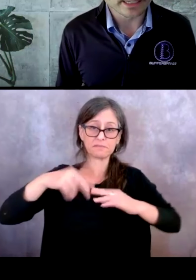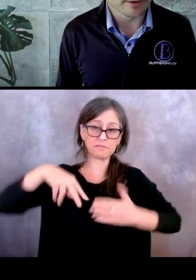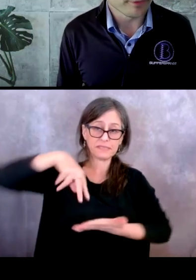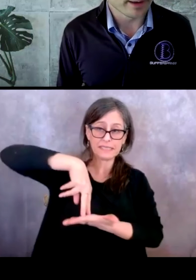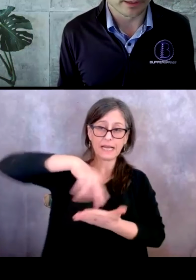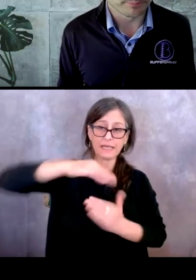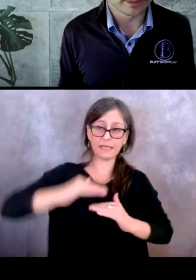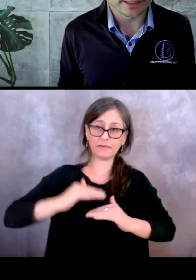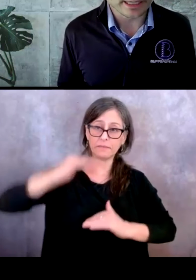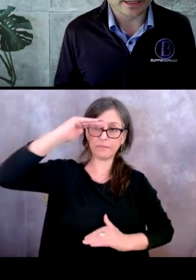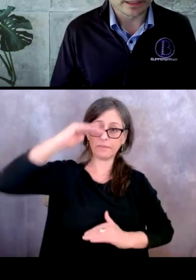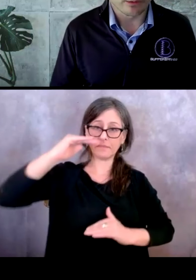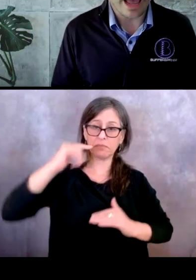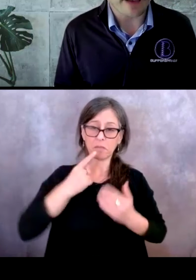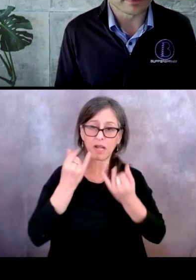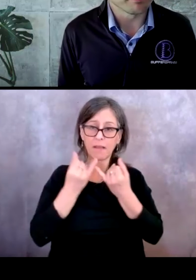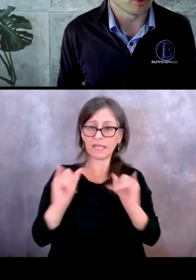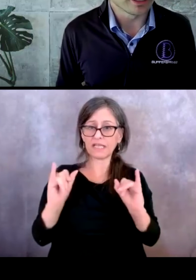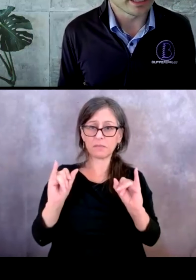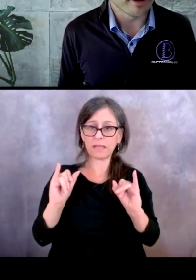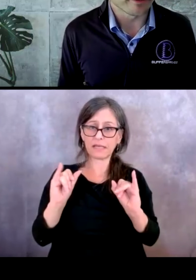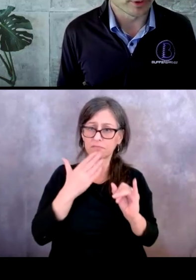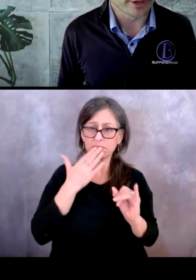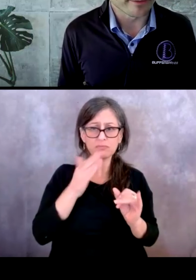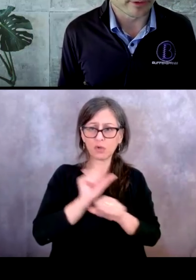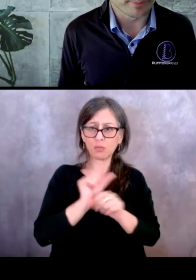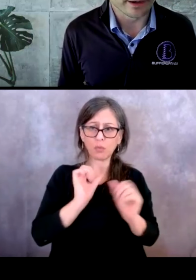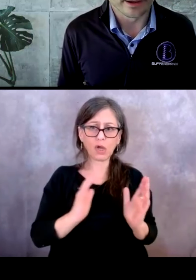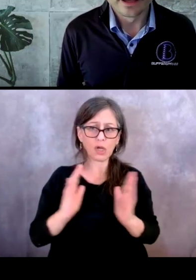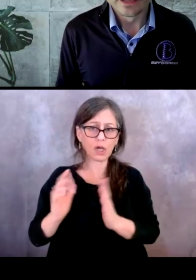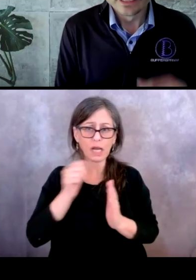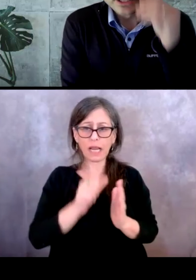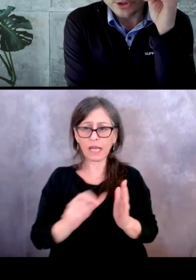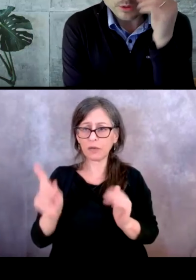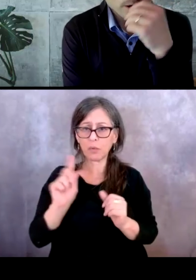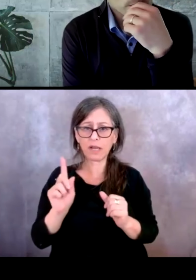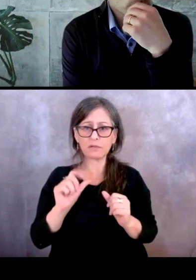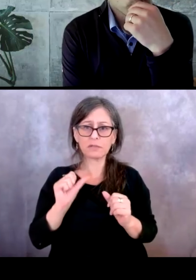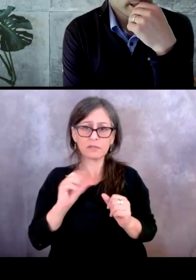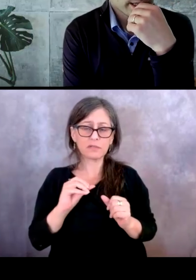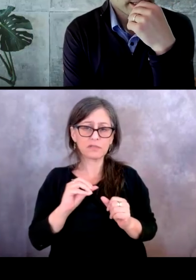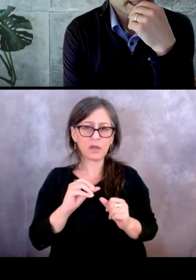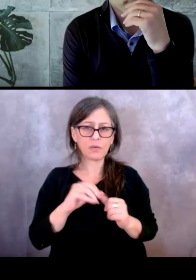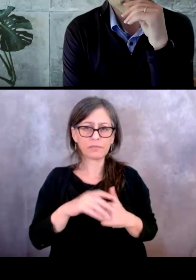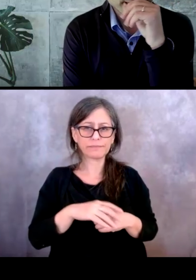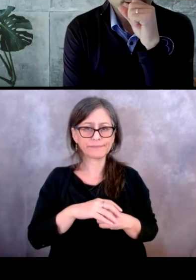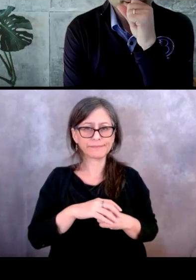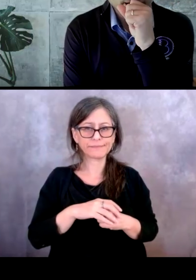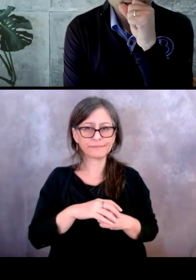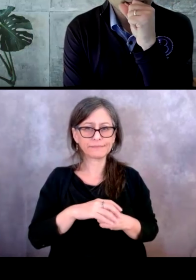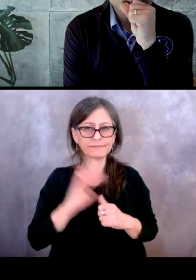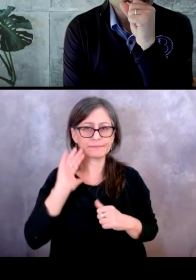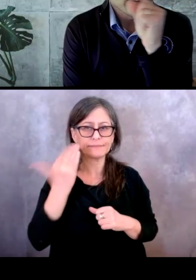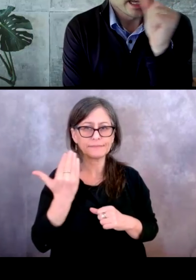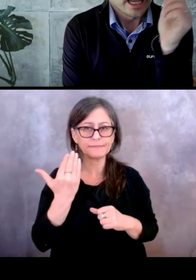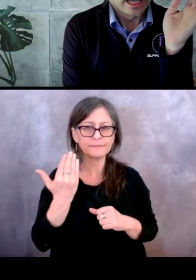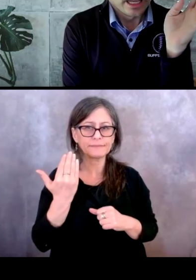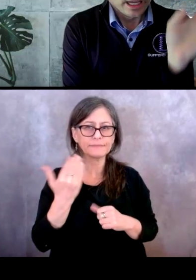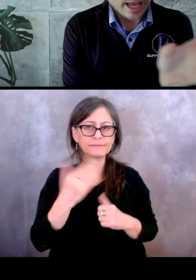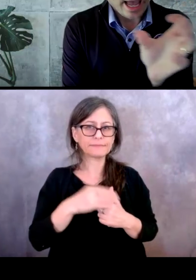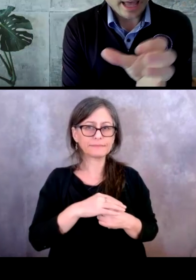everything myself. I am a completely, apt employee of everywhere that I've ever been. So looking at these different things on there,